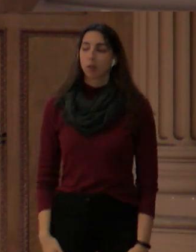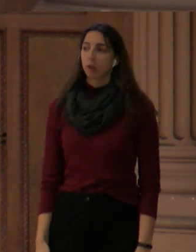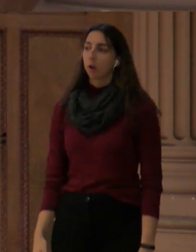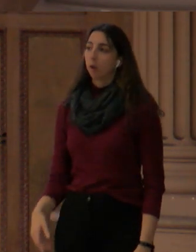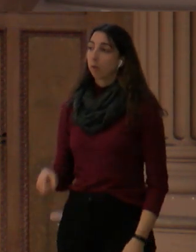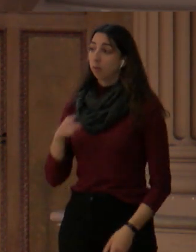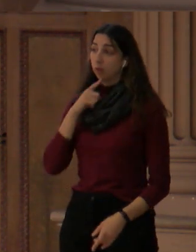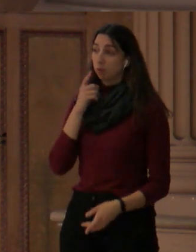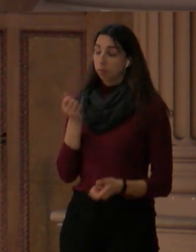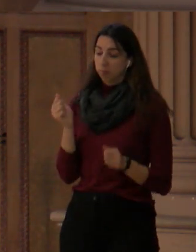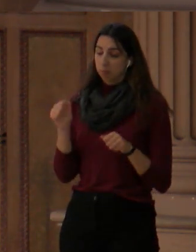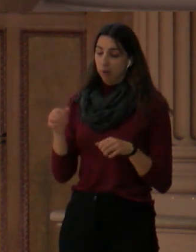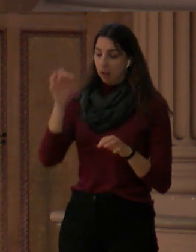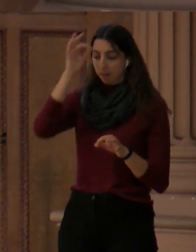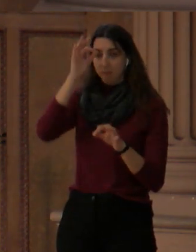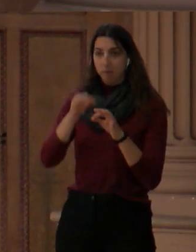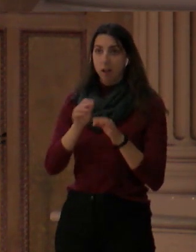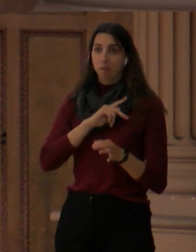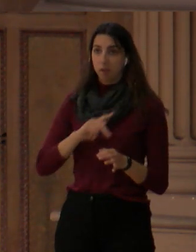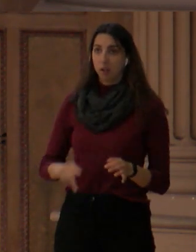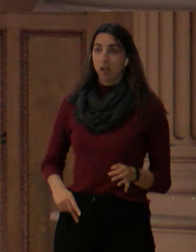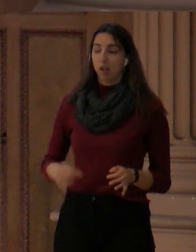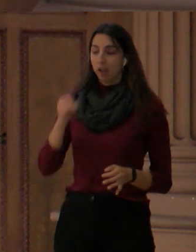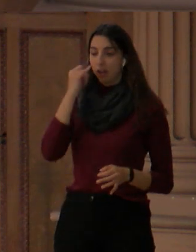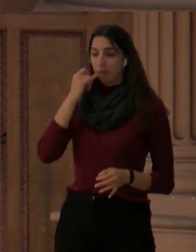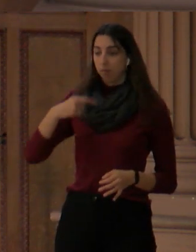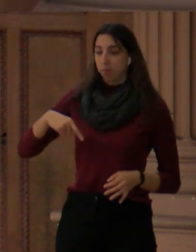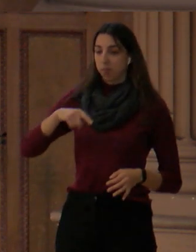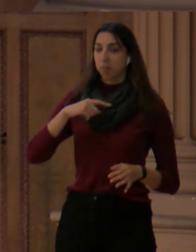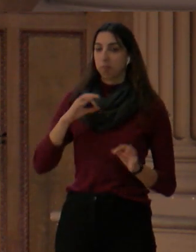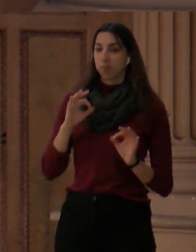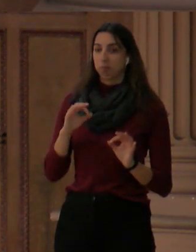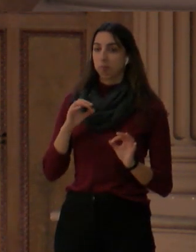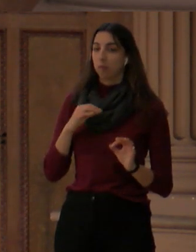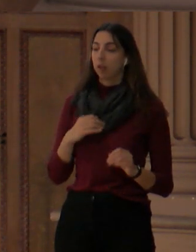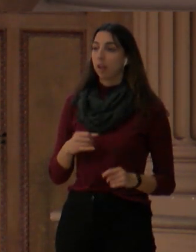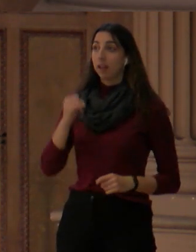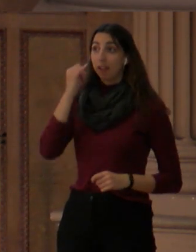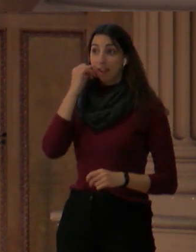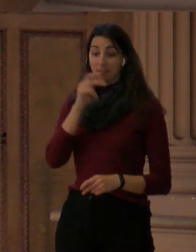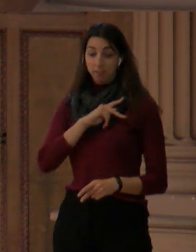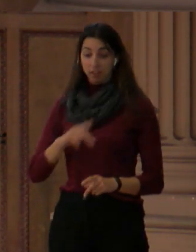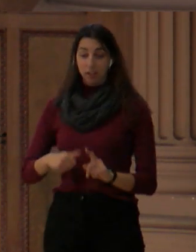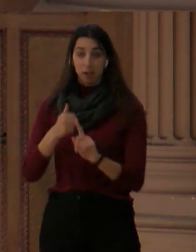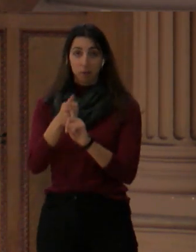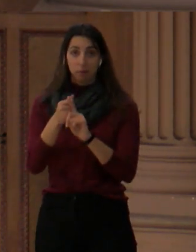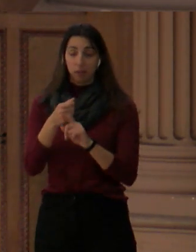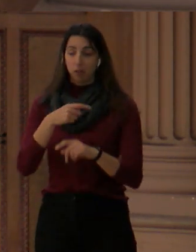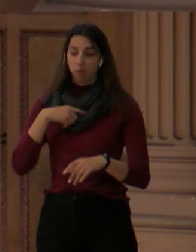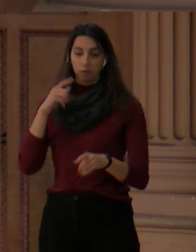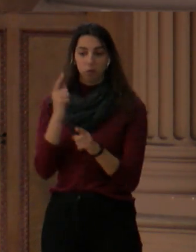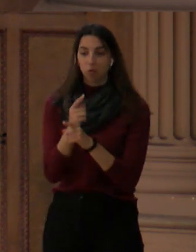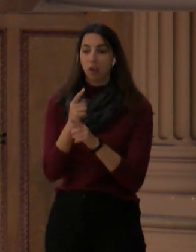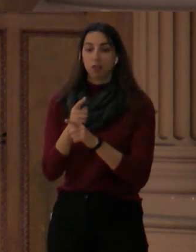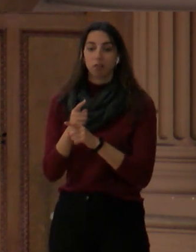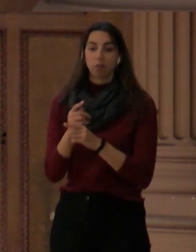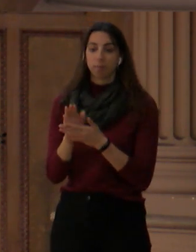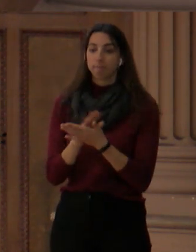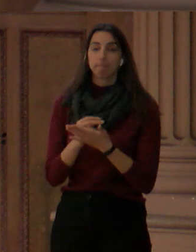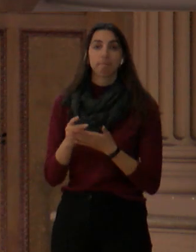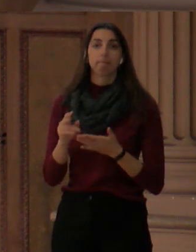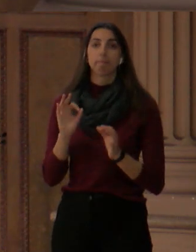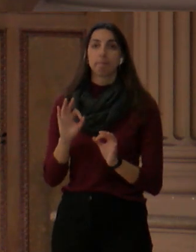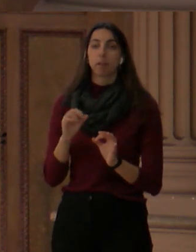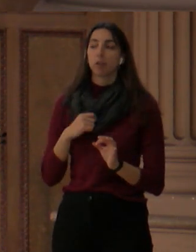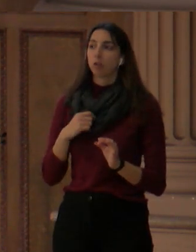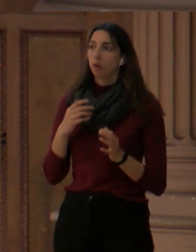I'll allow for you to thrive even under a king if the people are righteous and the king is righteous. And that began the days of waiting for the true king to